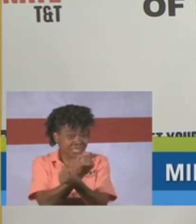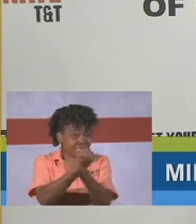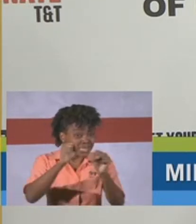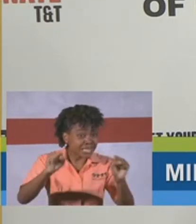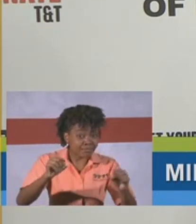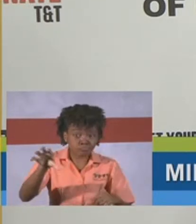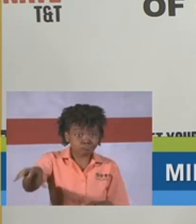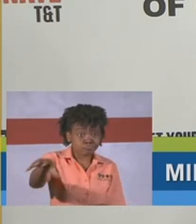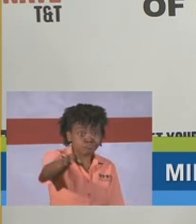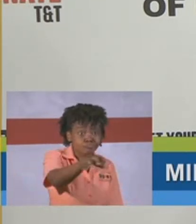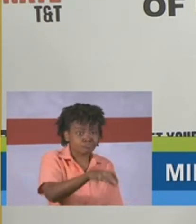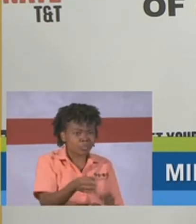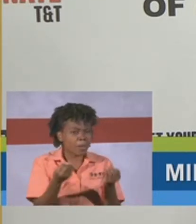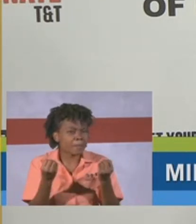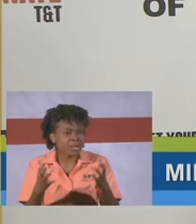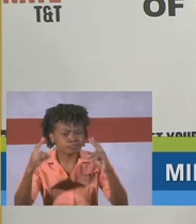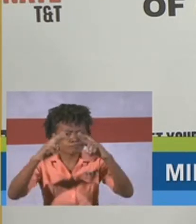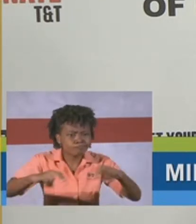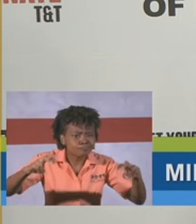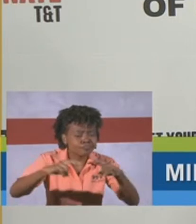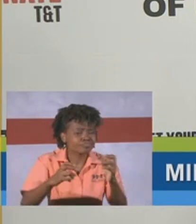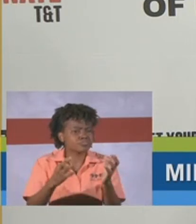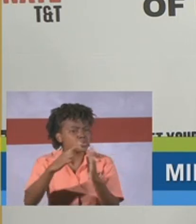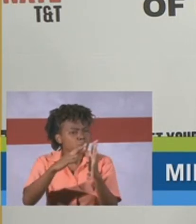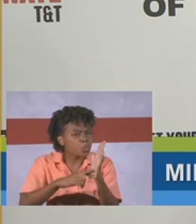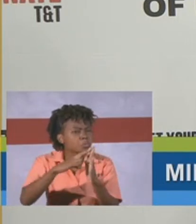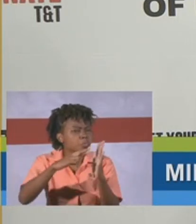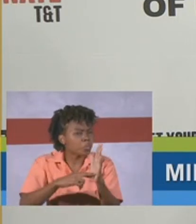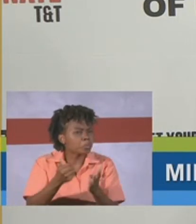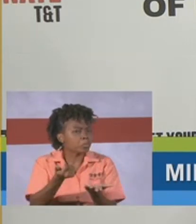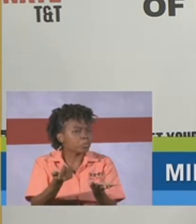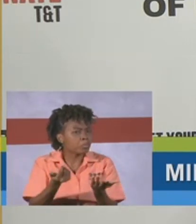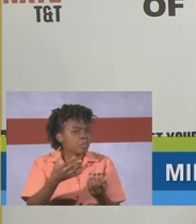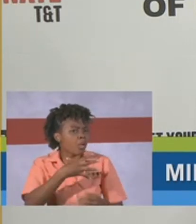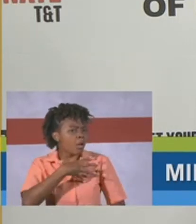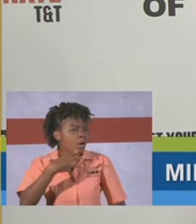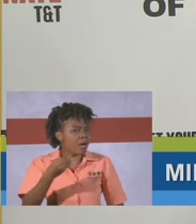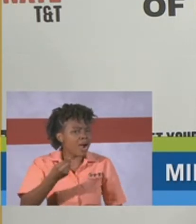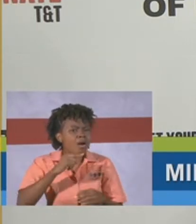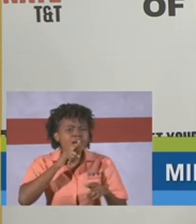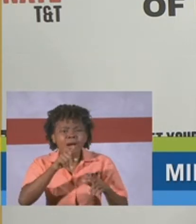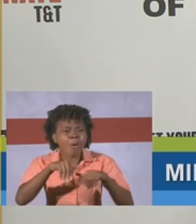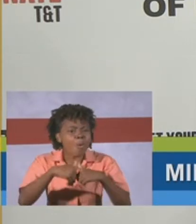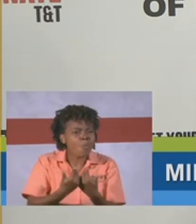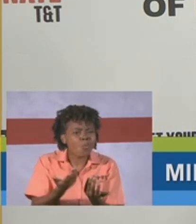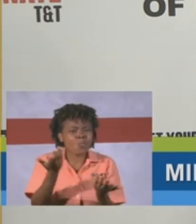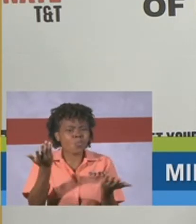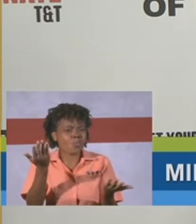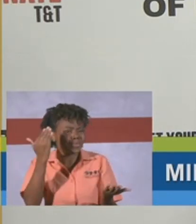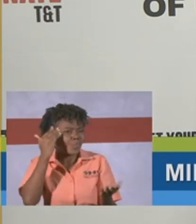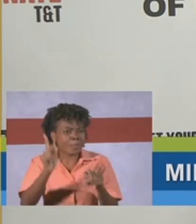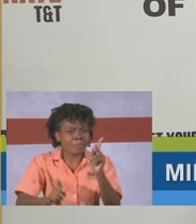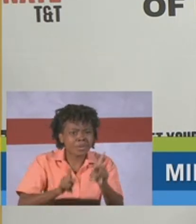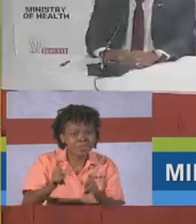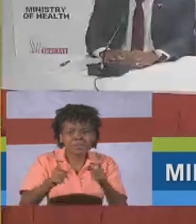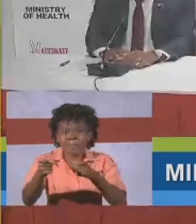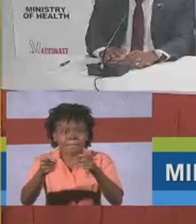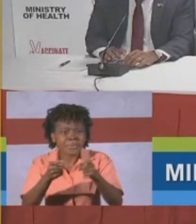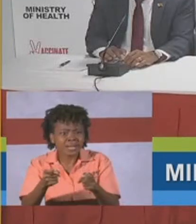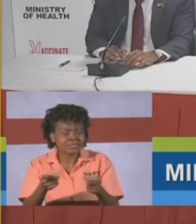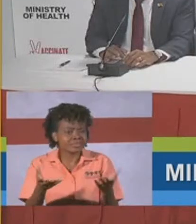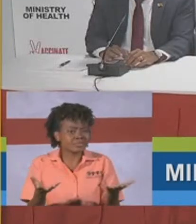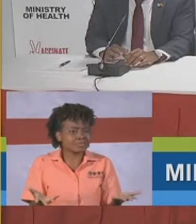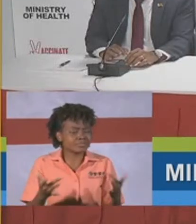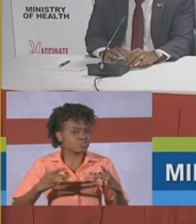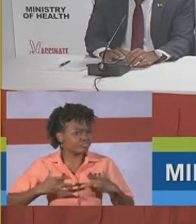level of satisfaction that those events are being managed in line with the regulations for the safe zones? Yeah, thank